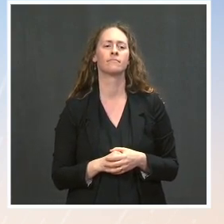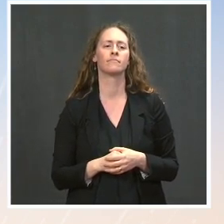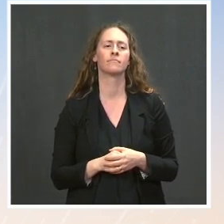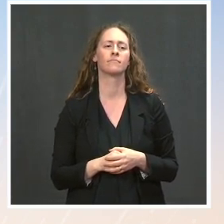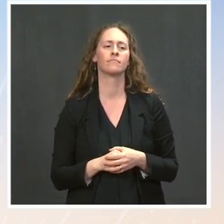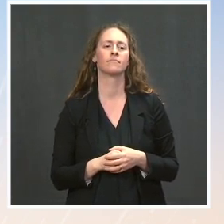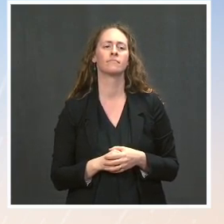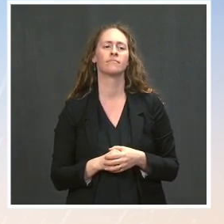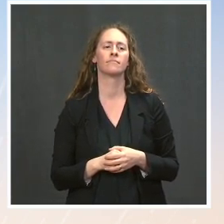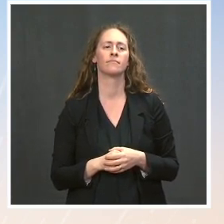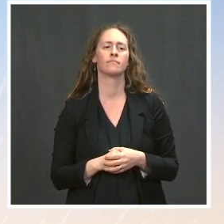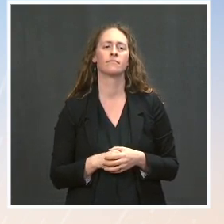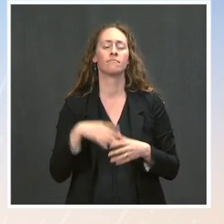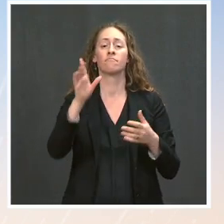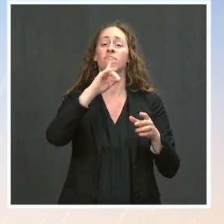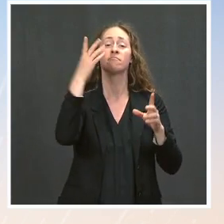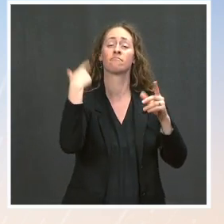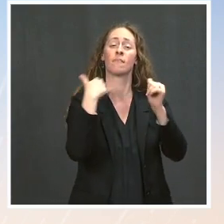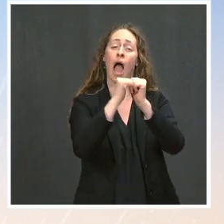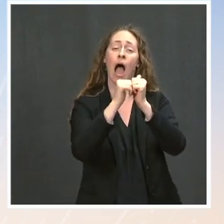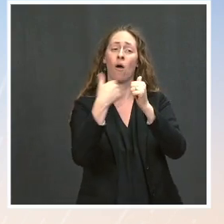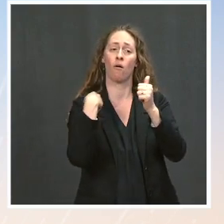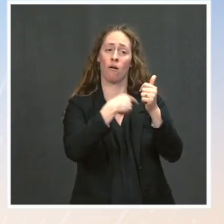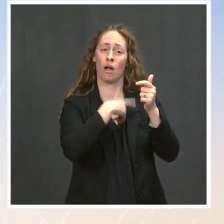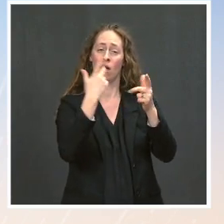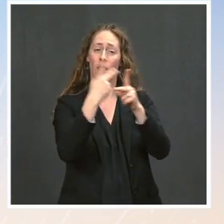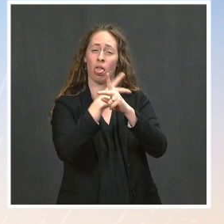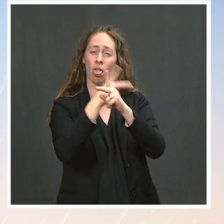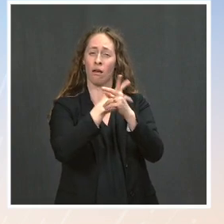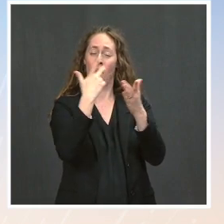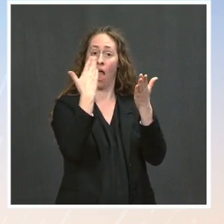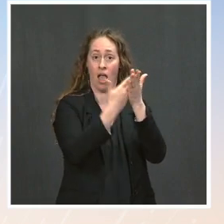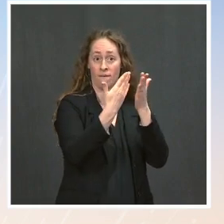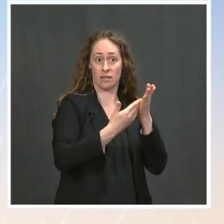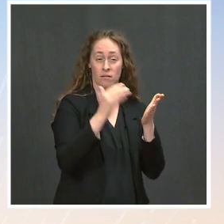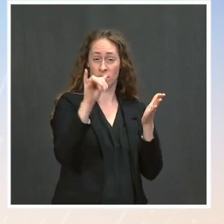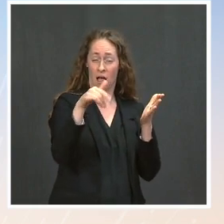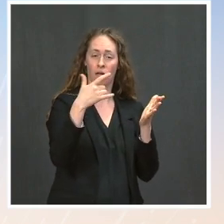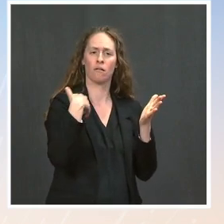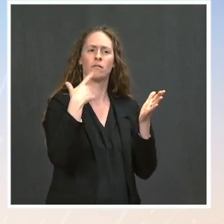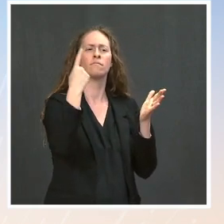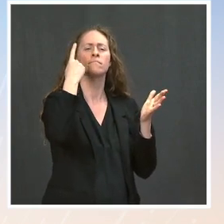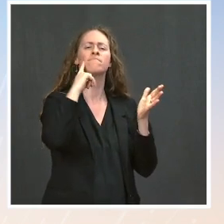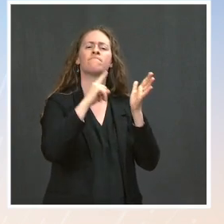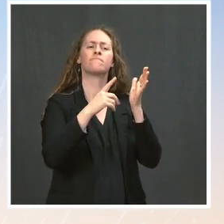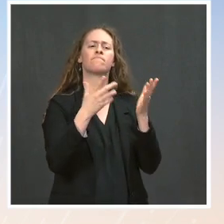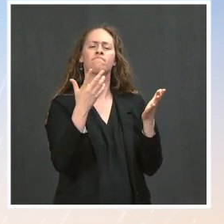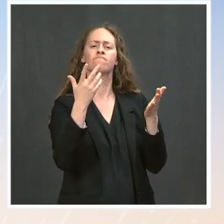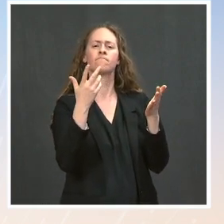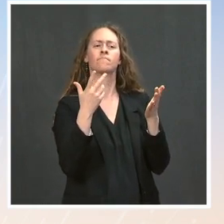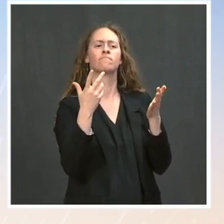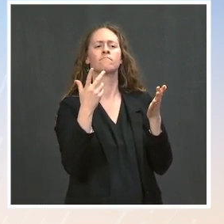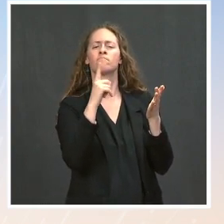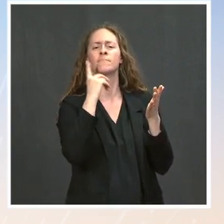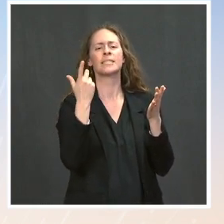facts and on the evidence, to go to the conversation we were just having, that we think that the best read